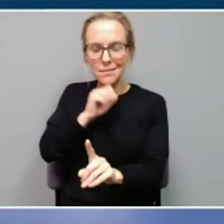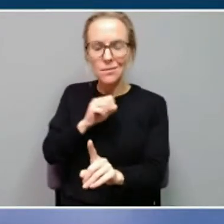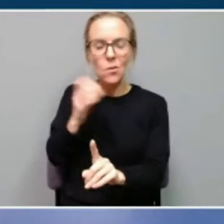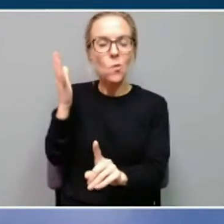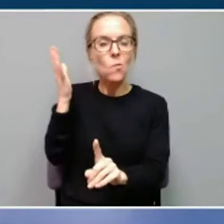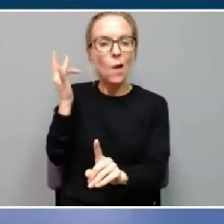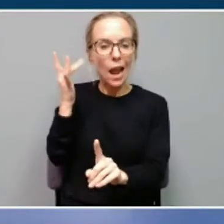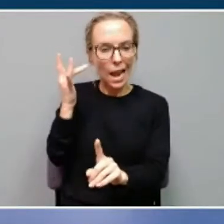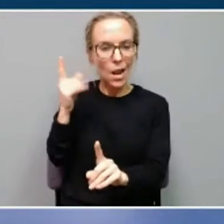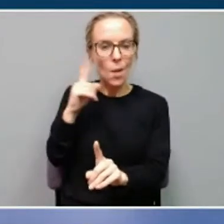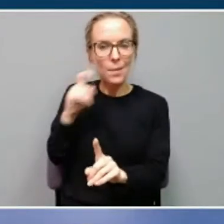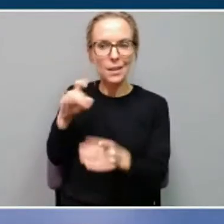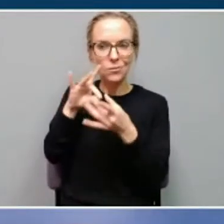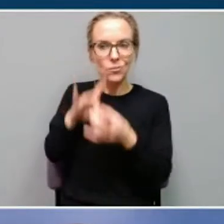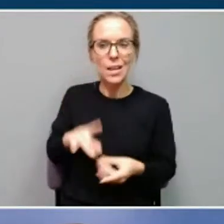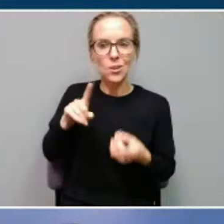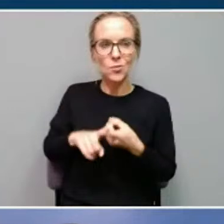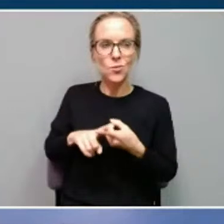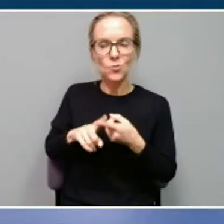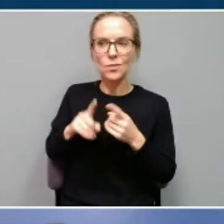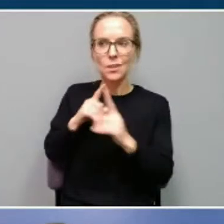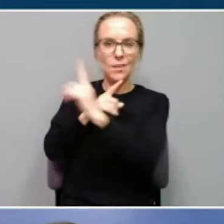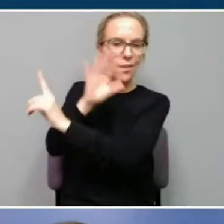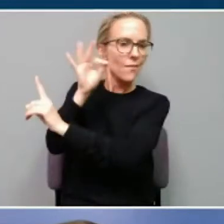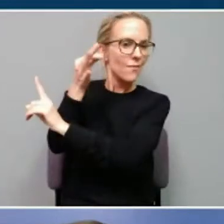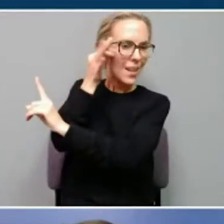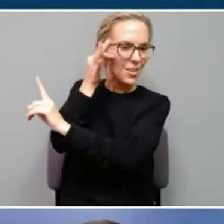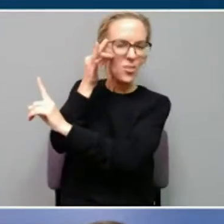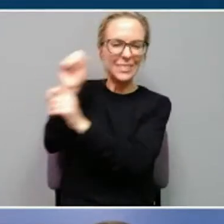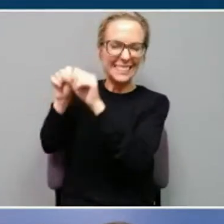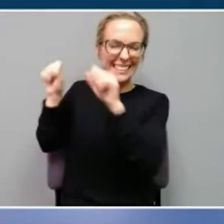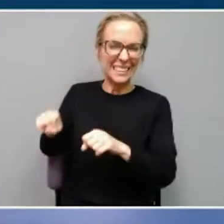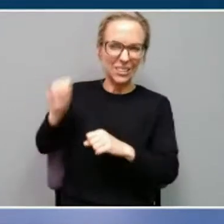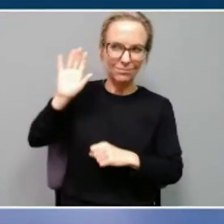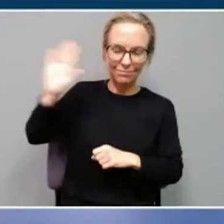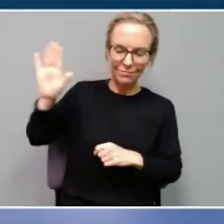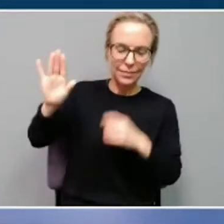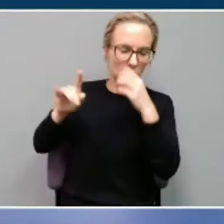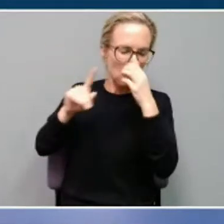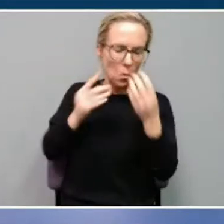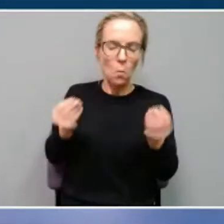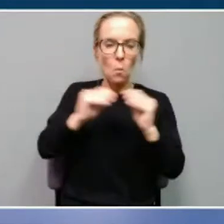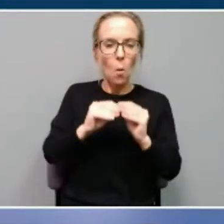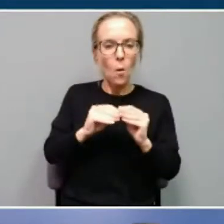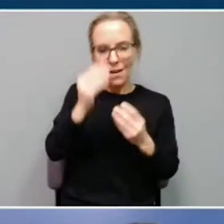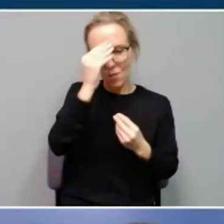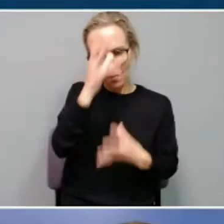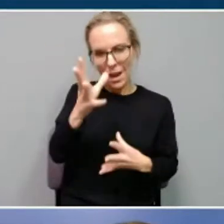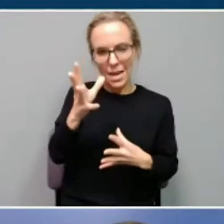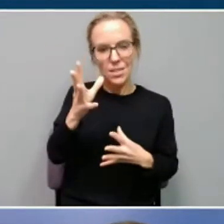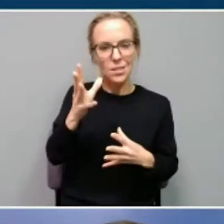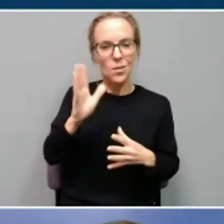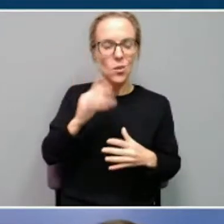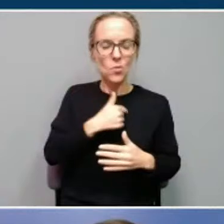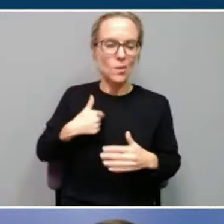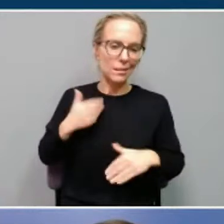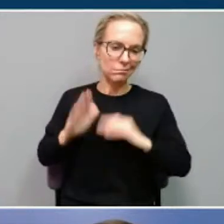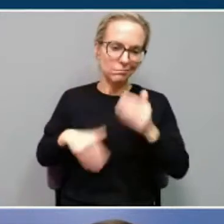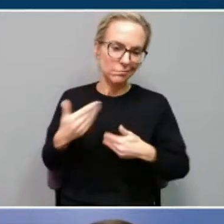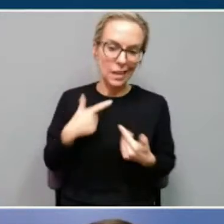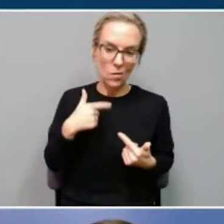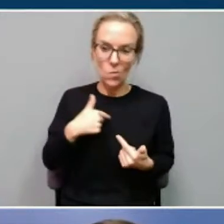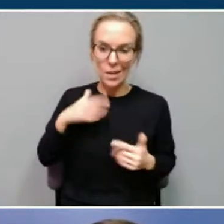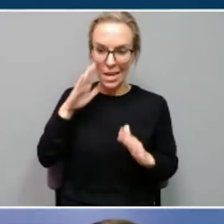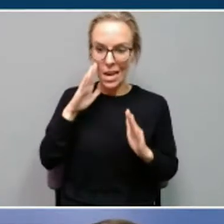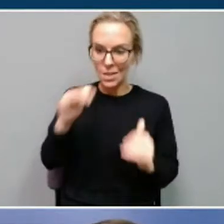what the federal Tiberius system is doing. So we'll have more updates on that as we go. But I'm just expect this to